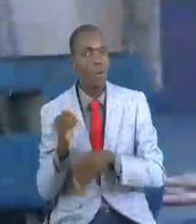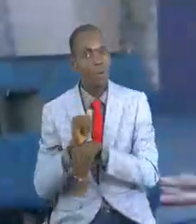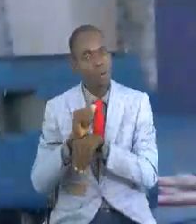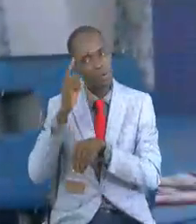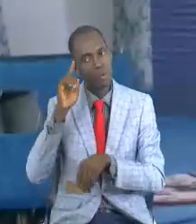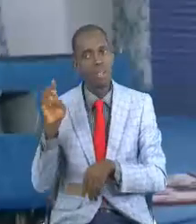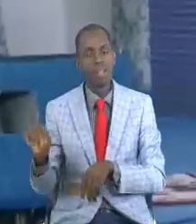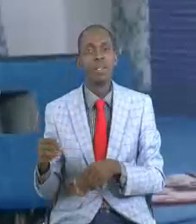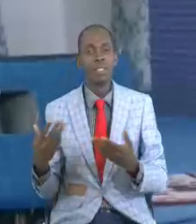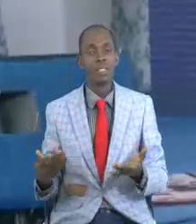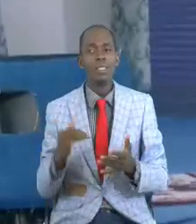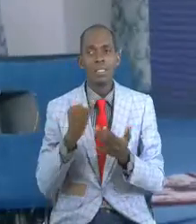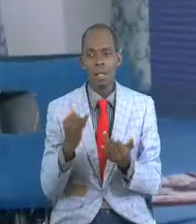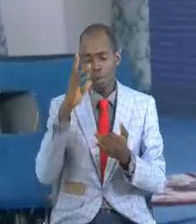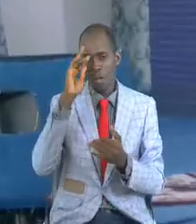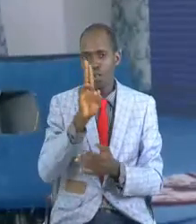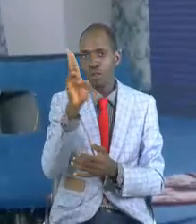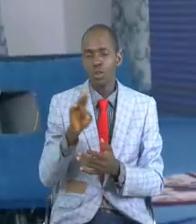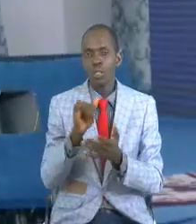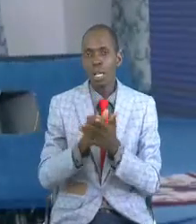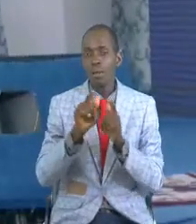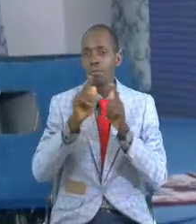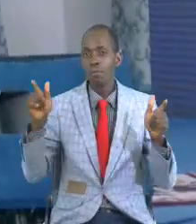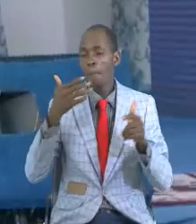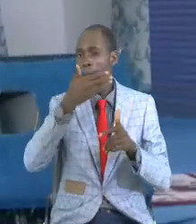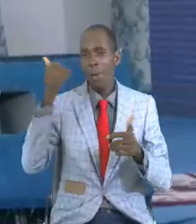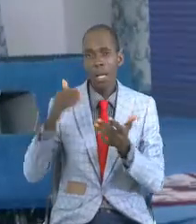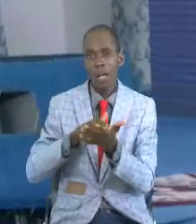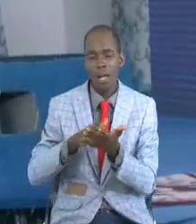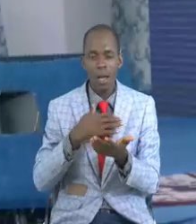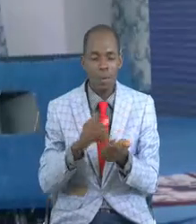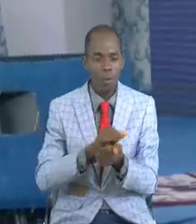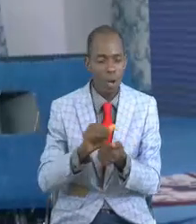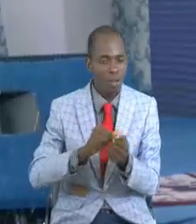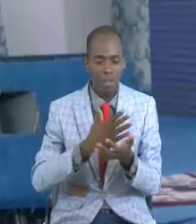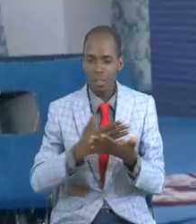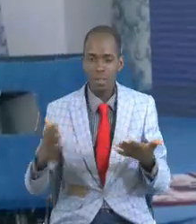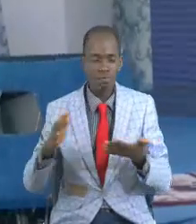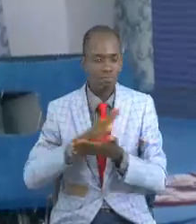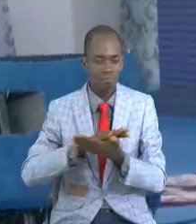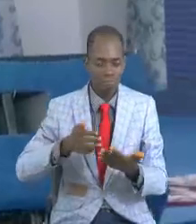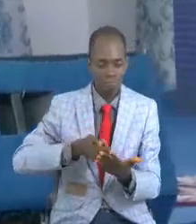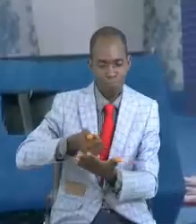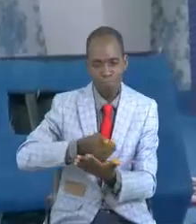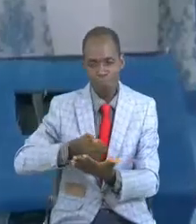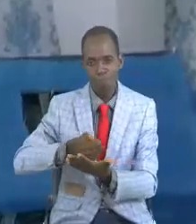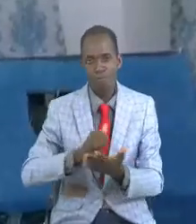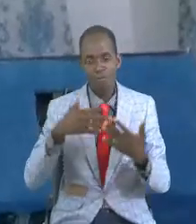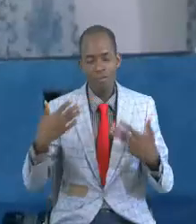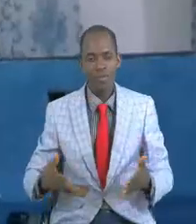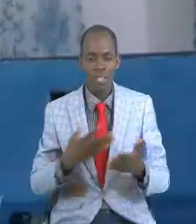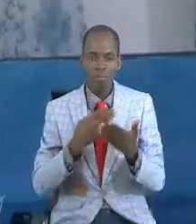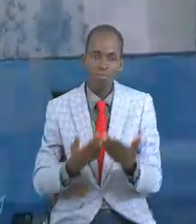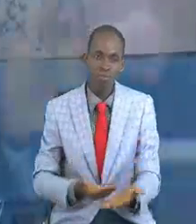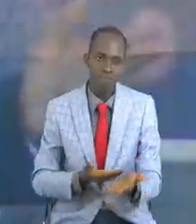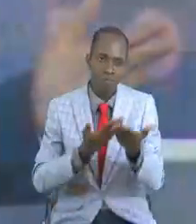he uses that super detergent and he washes everything, irons everything, and he presents it to you. You look